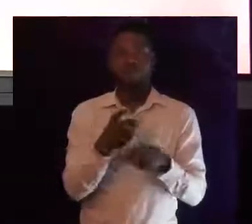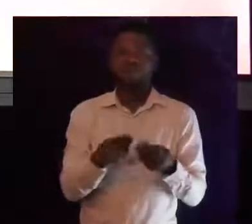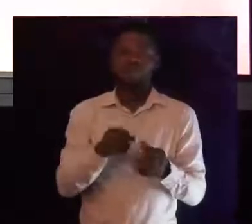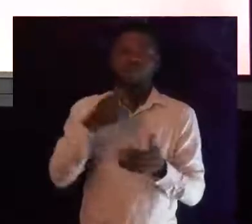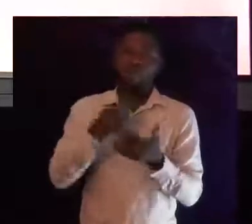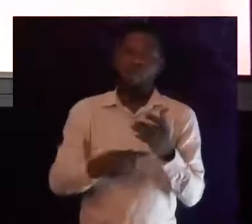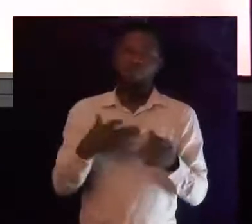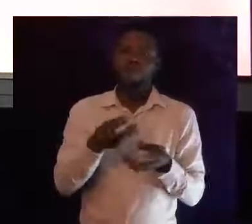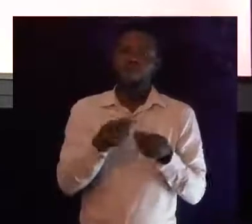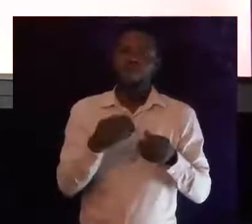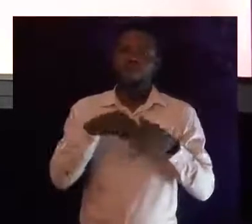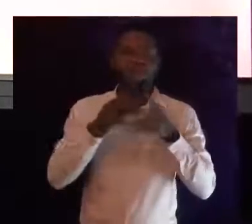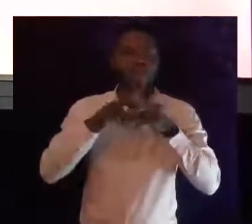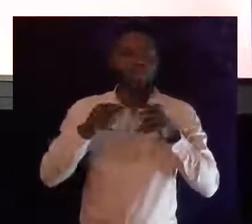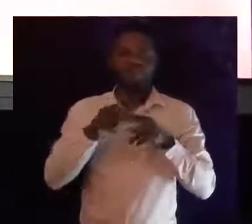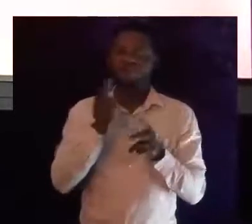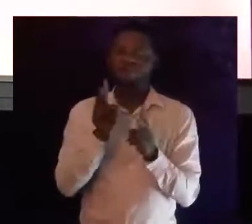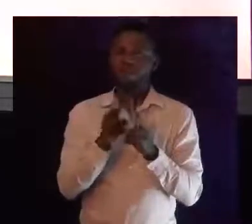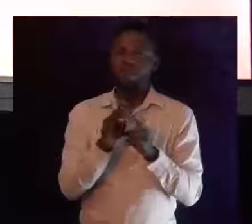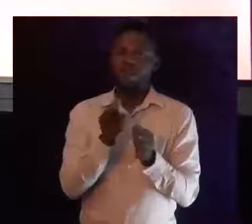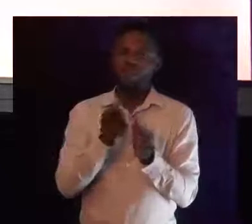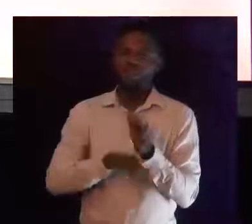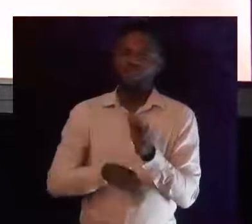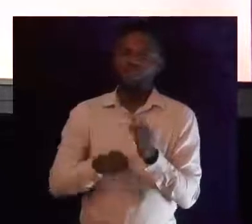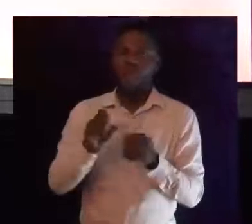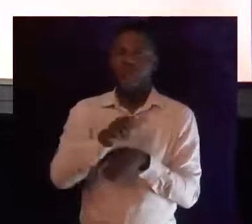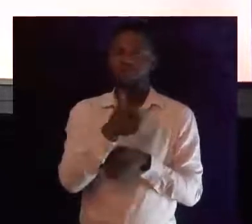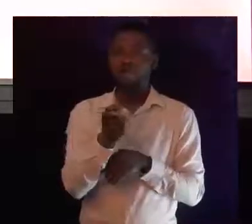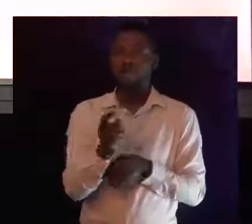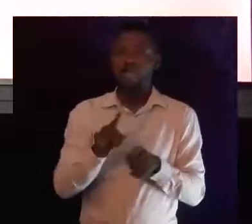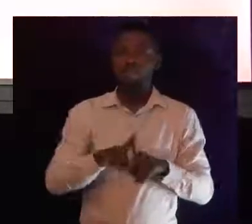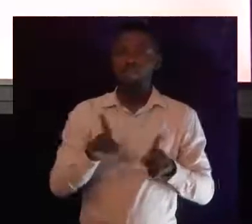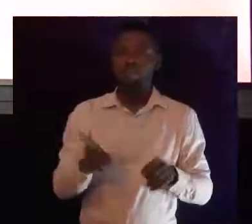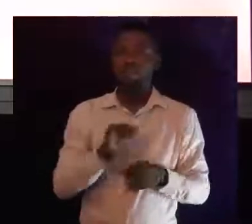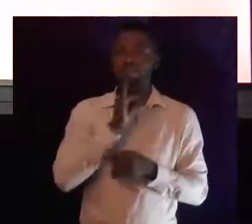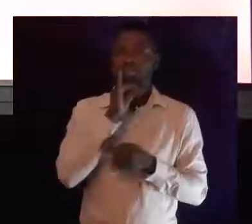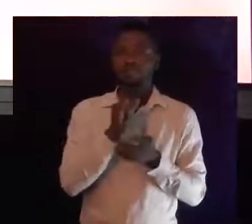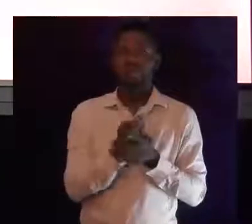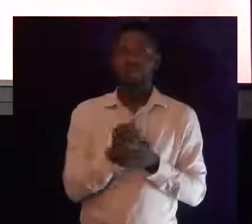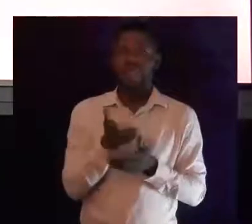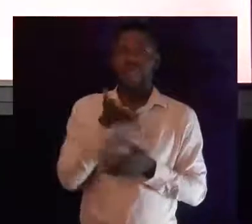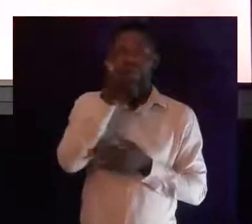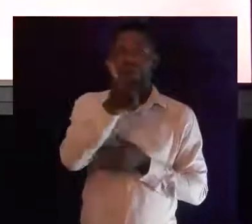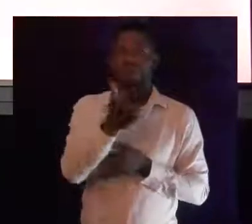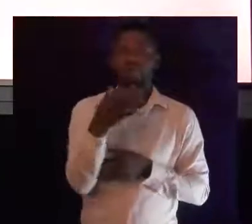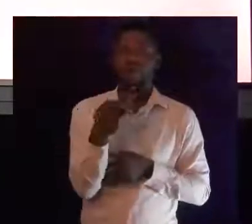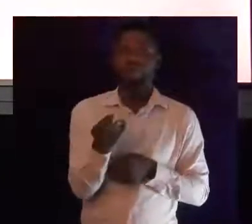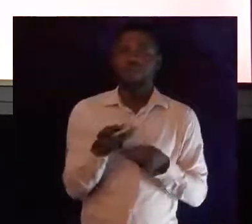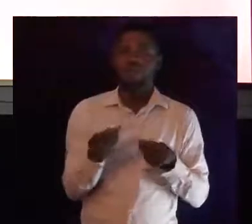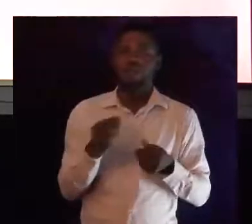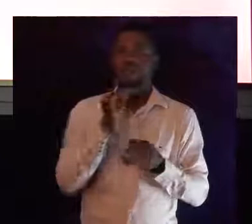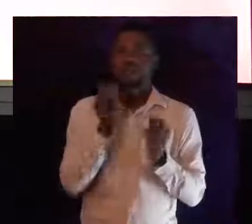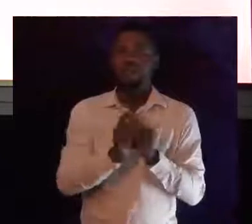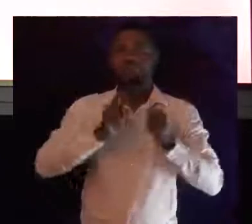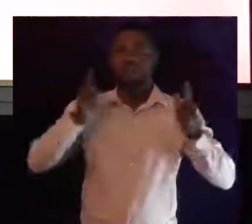So cost of land there in the rural area is very, very cheap. Another difference is availability of